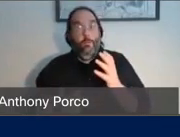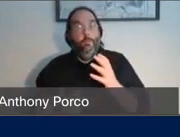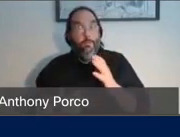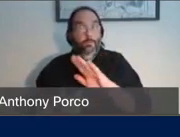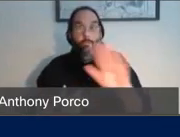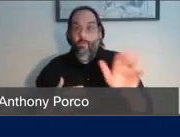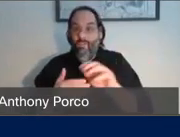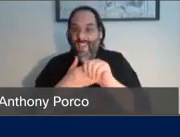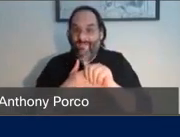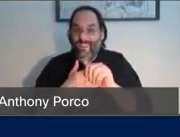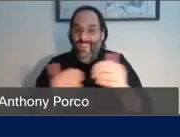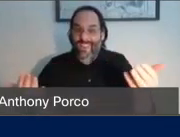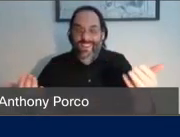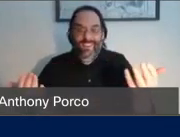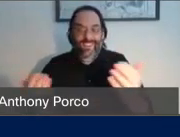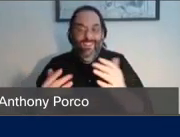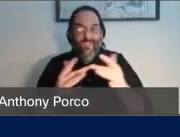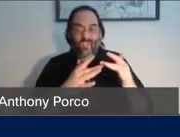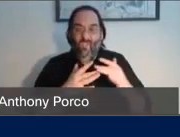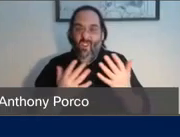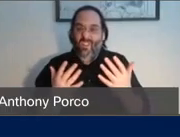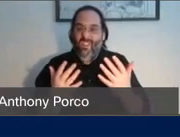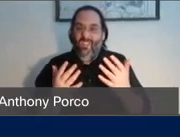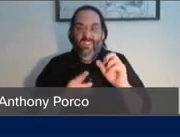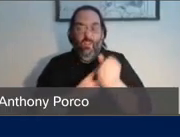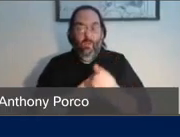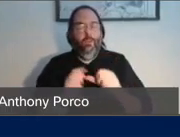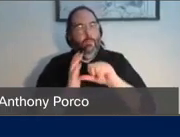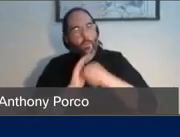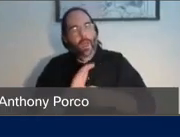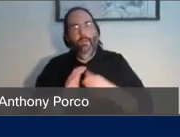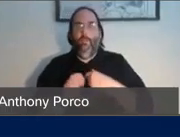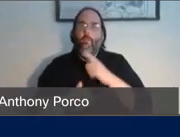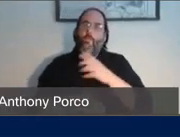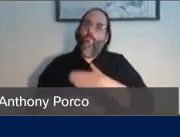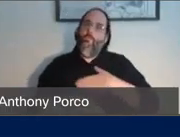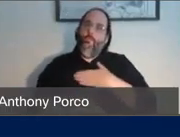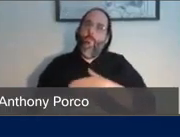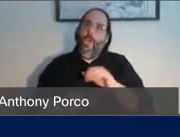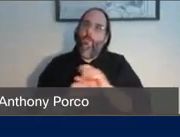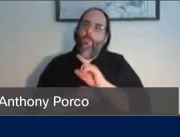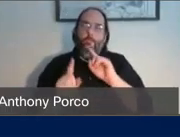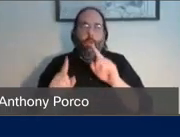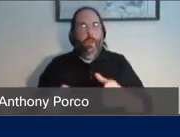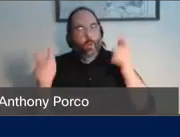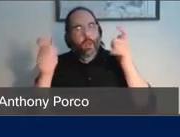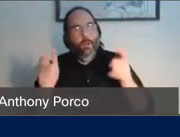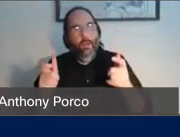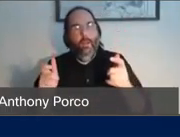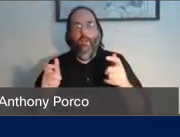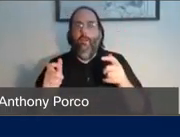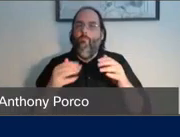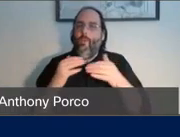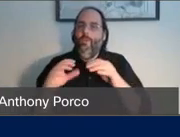this virtual space, I have been so impressed and just very grateful for everyone just responding very quickly, either through email